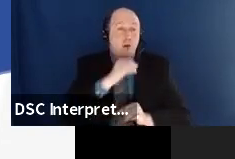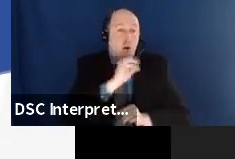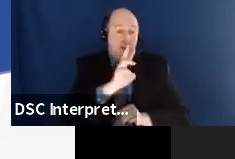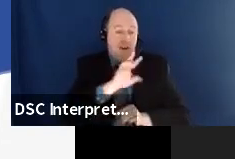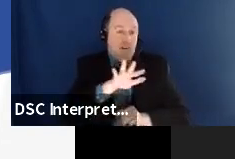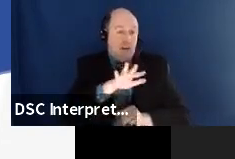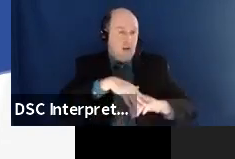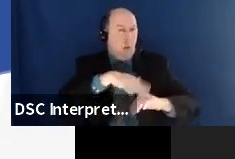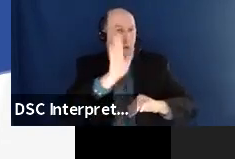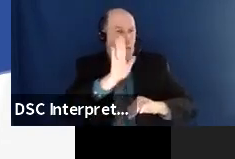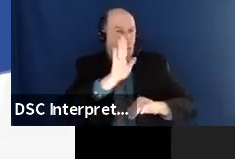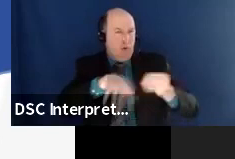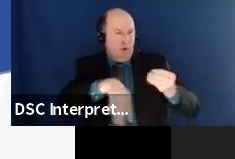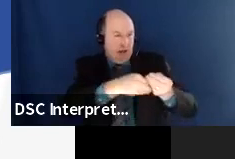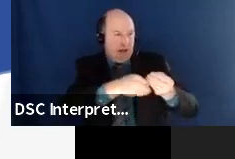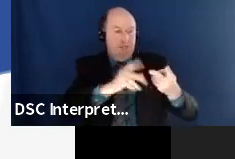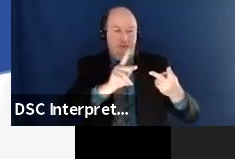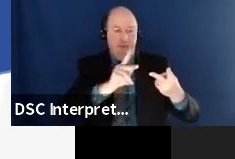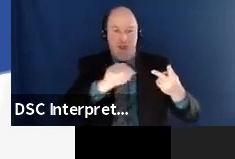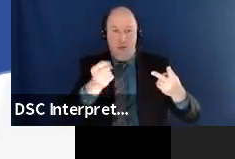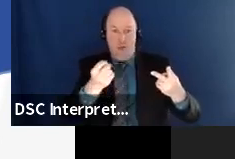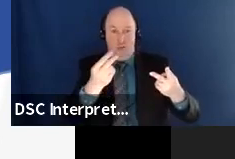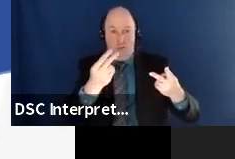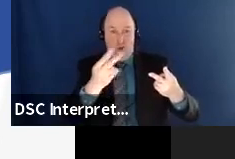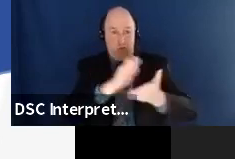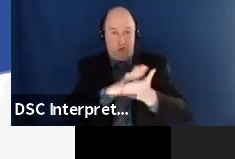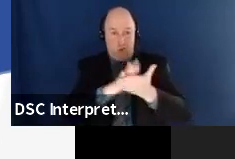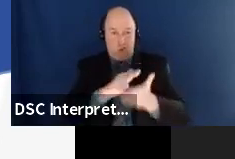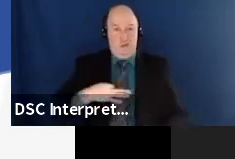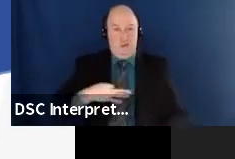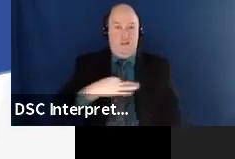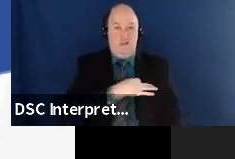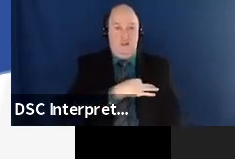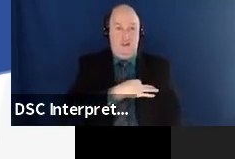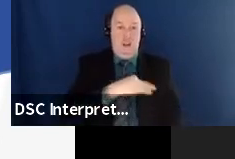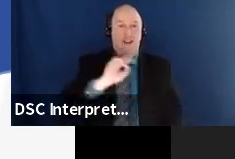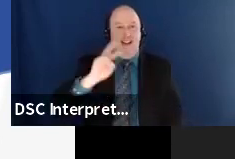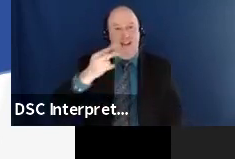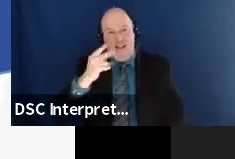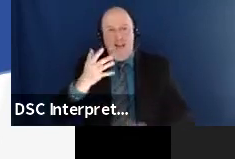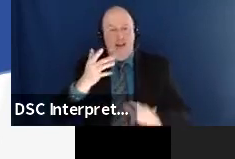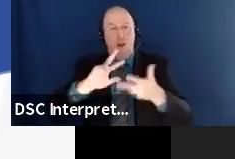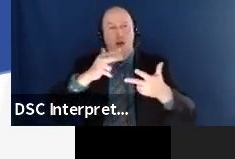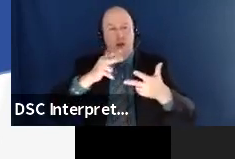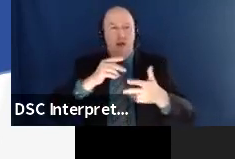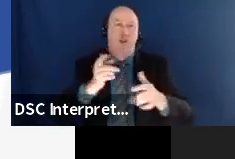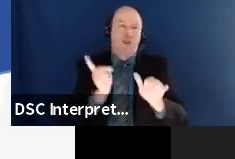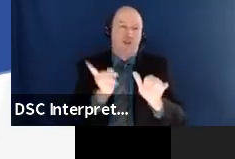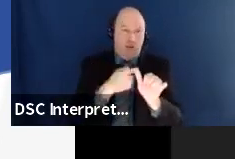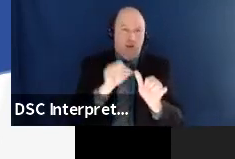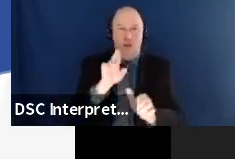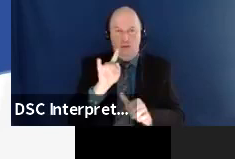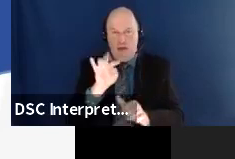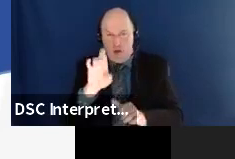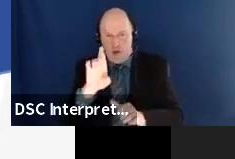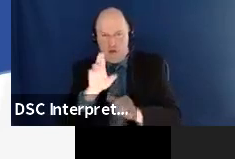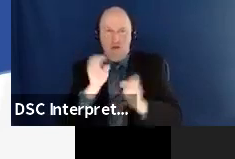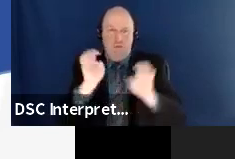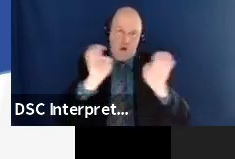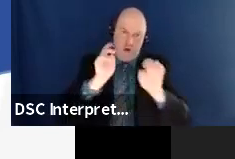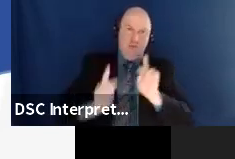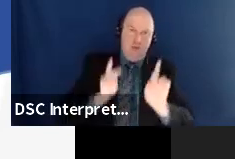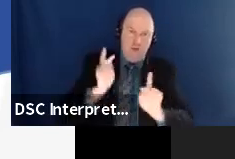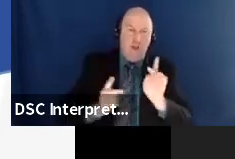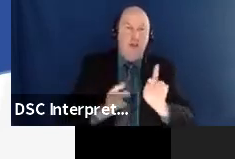older, K through 12 staff, and of course, those first responders. A waste dose can be extra vaccine in a